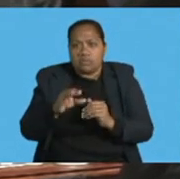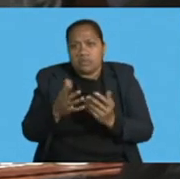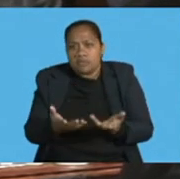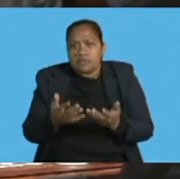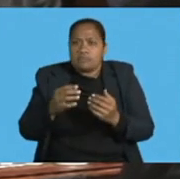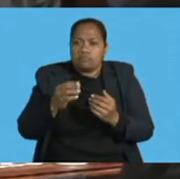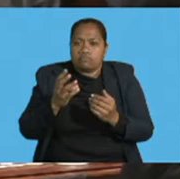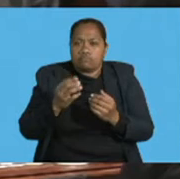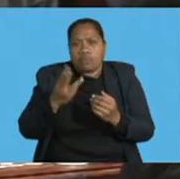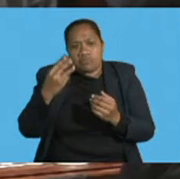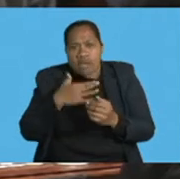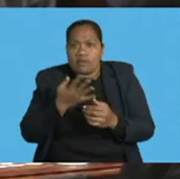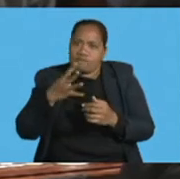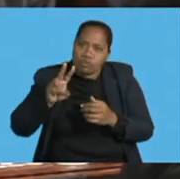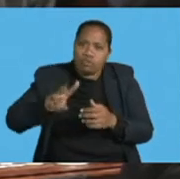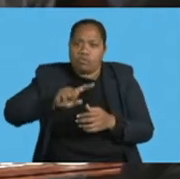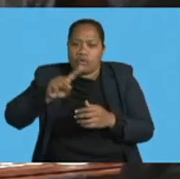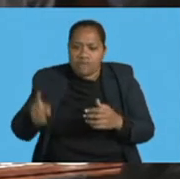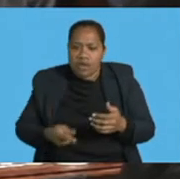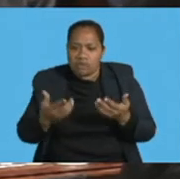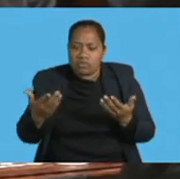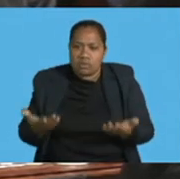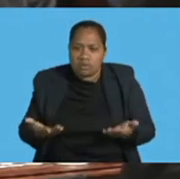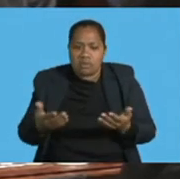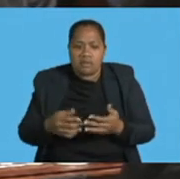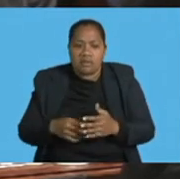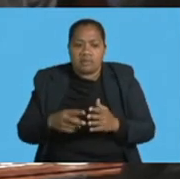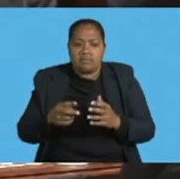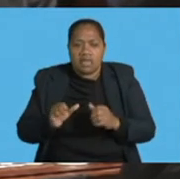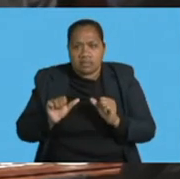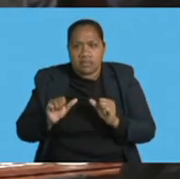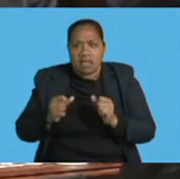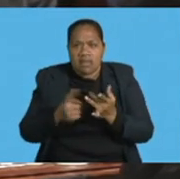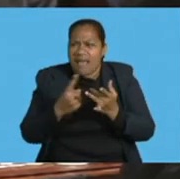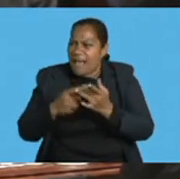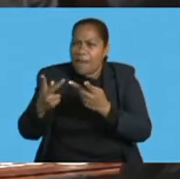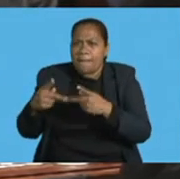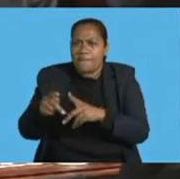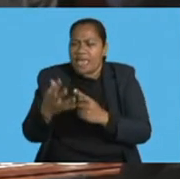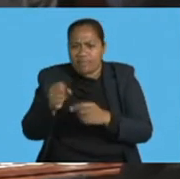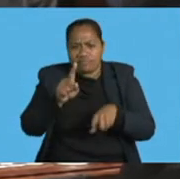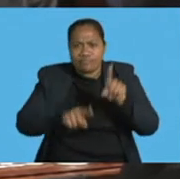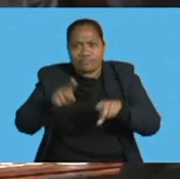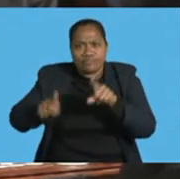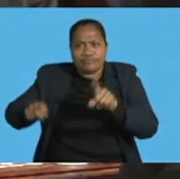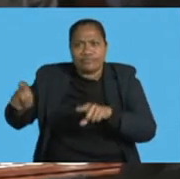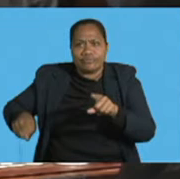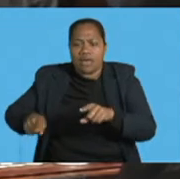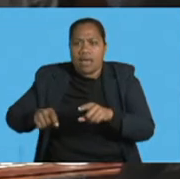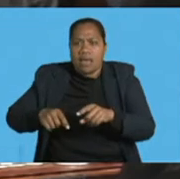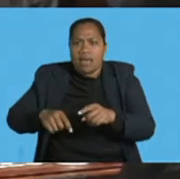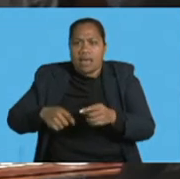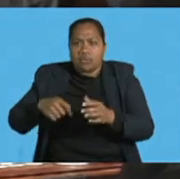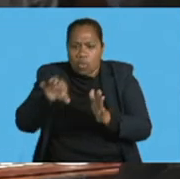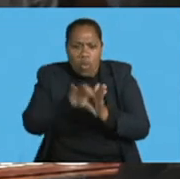project, $342,000. Draubuni village coastal protection works, $450,000. Mr. Speaker, we have started